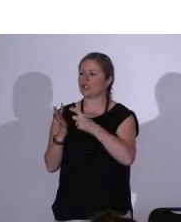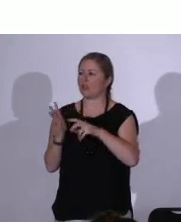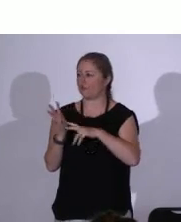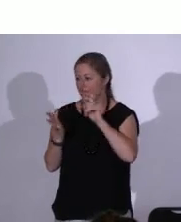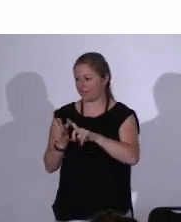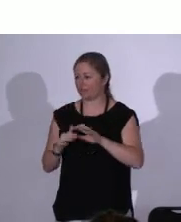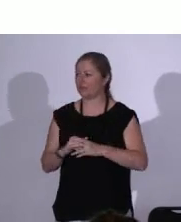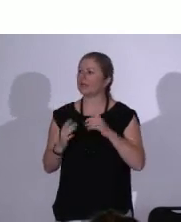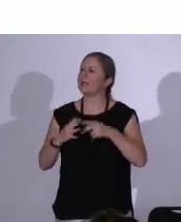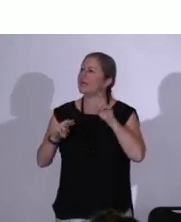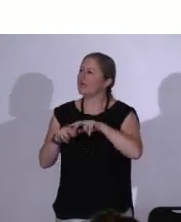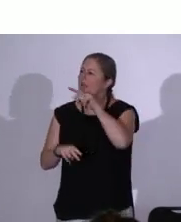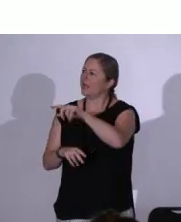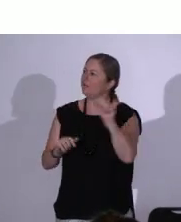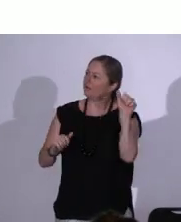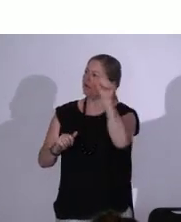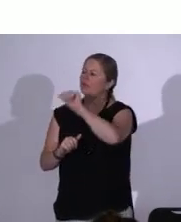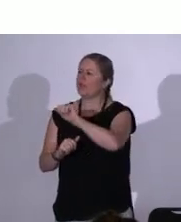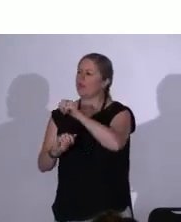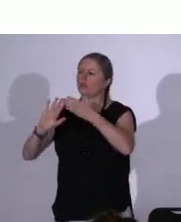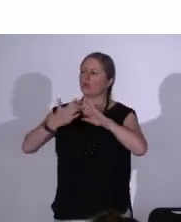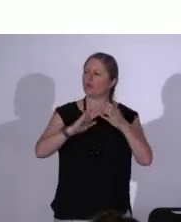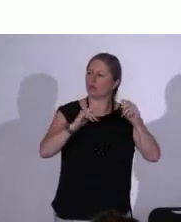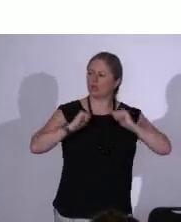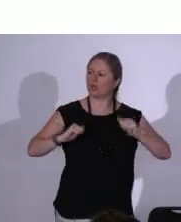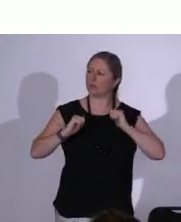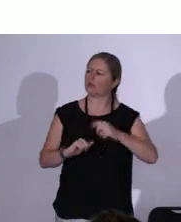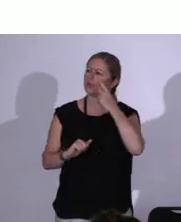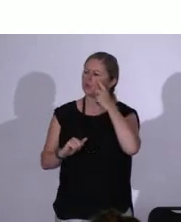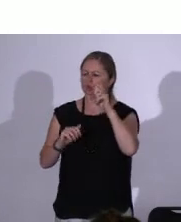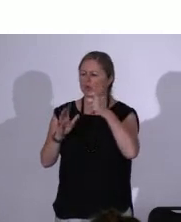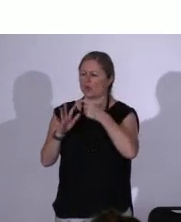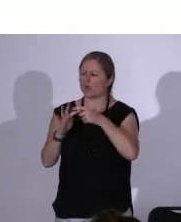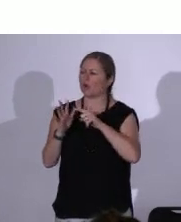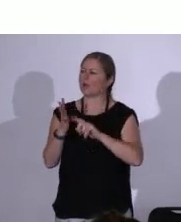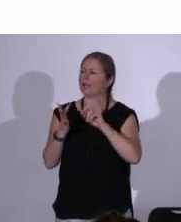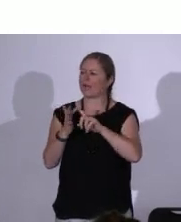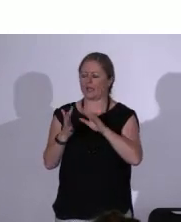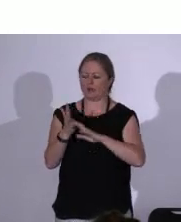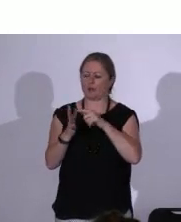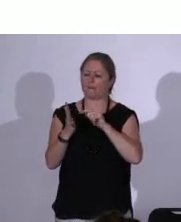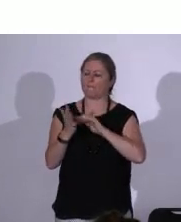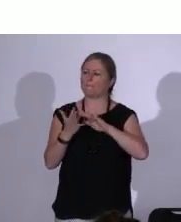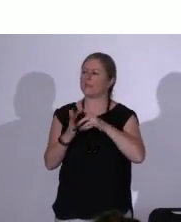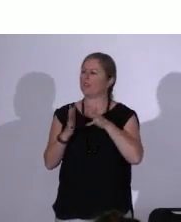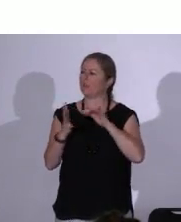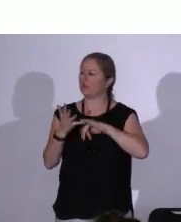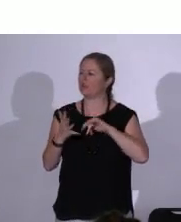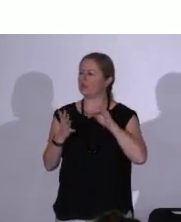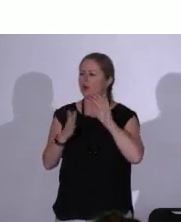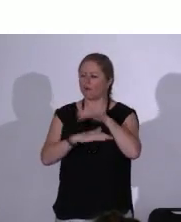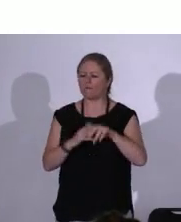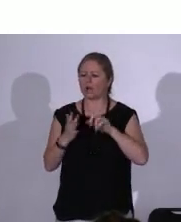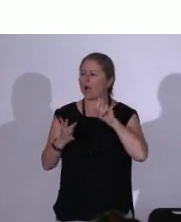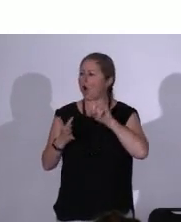practice across the road at Champions Room and you listened to Cade Matthews speak about the Southern Lights ice hockey team, what's really